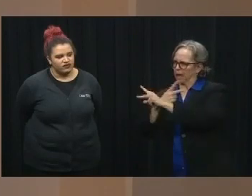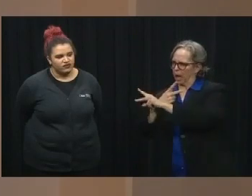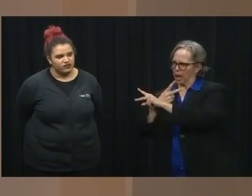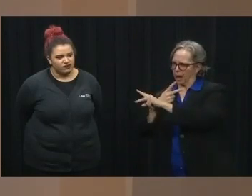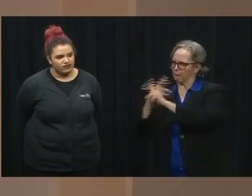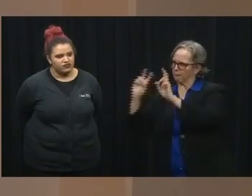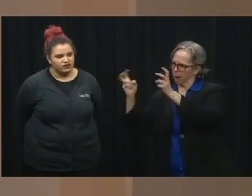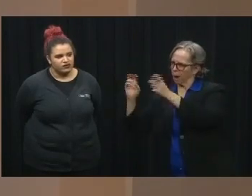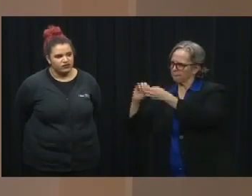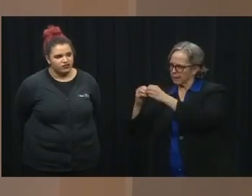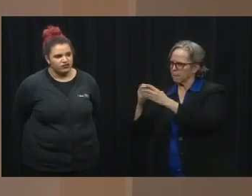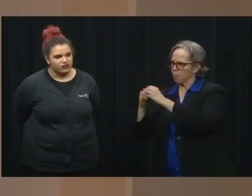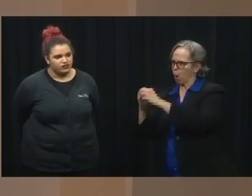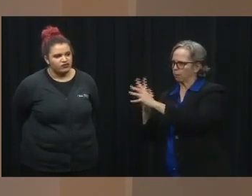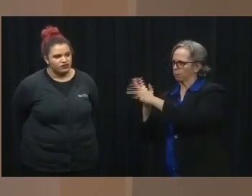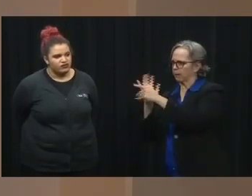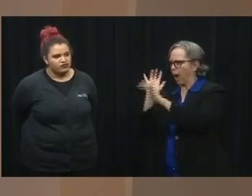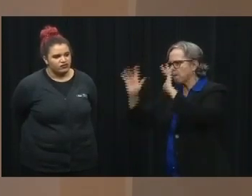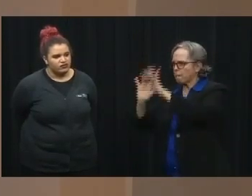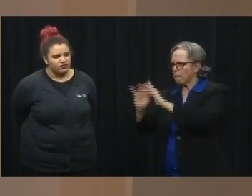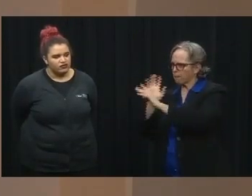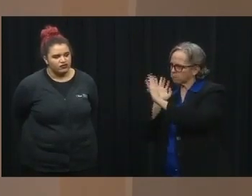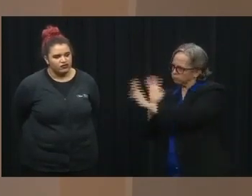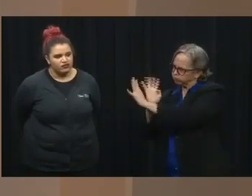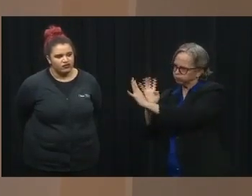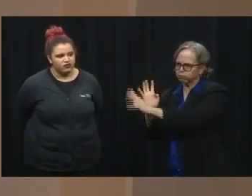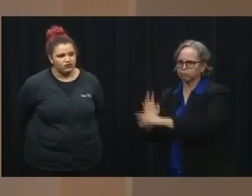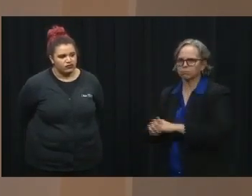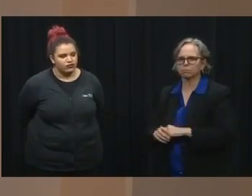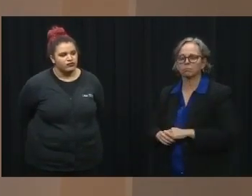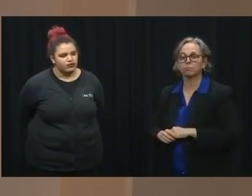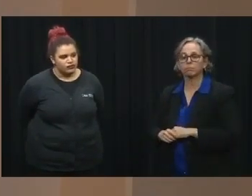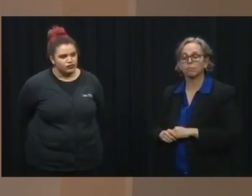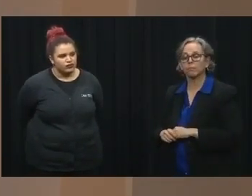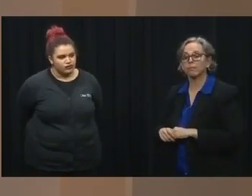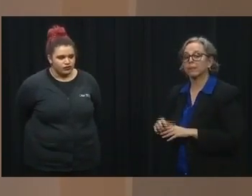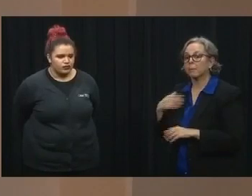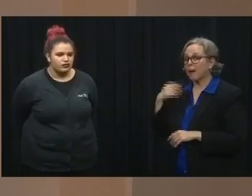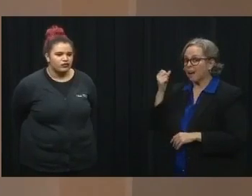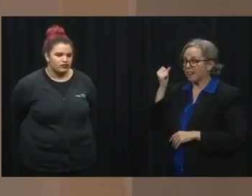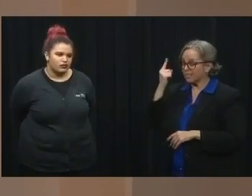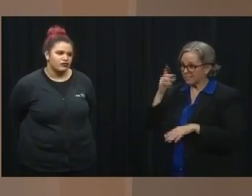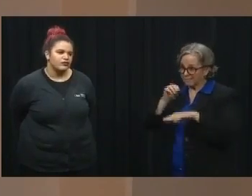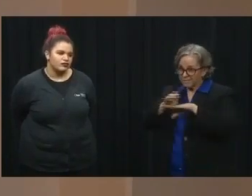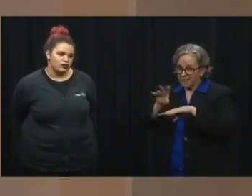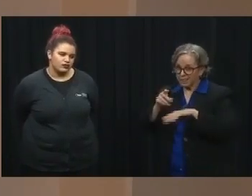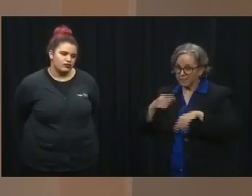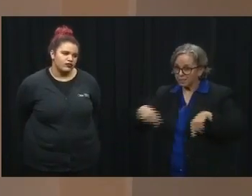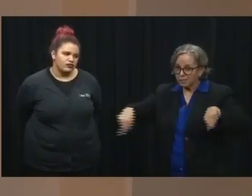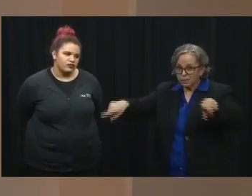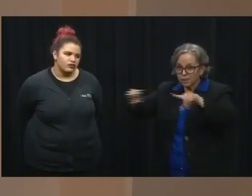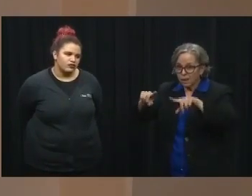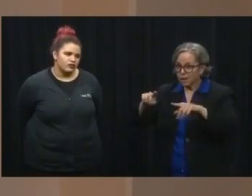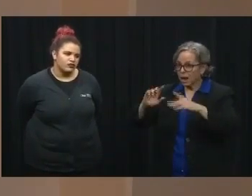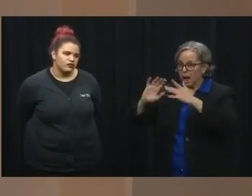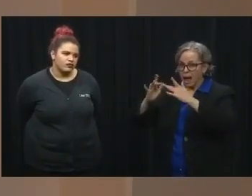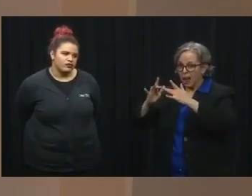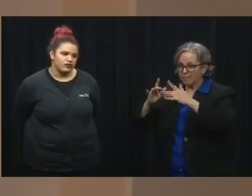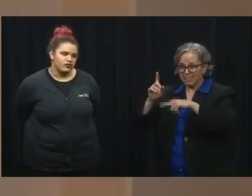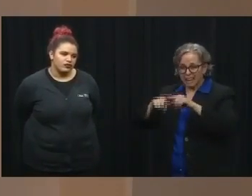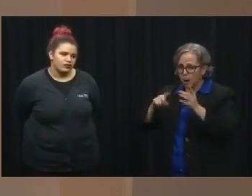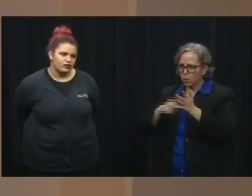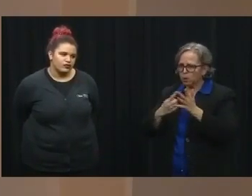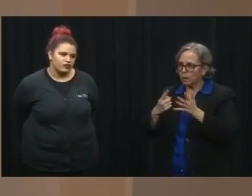so my one piece of advice is that know that the online piece is available 24 hours a day, and so you might want to try in an